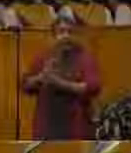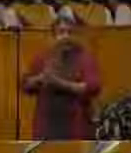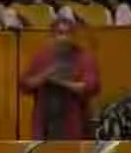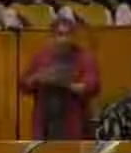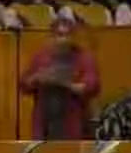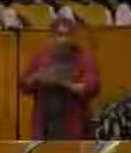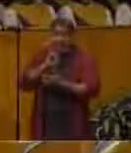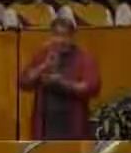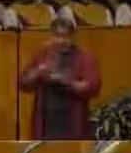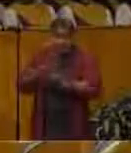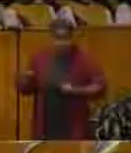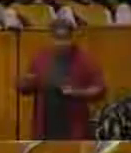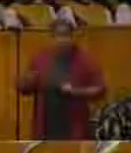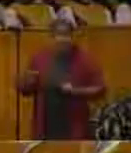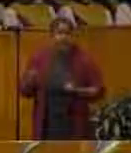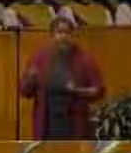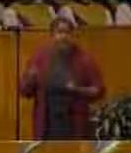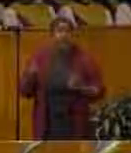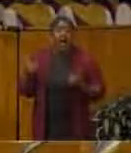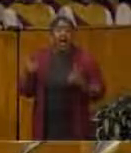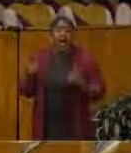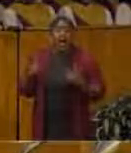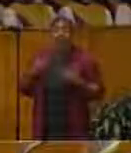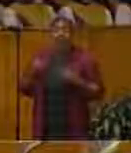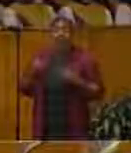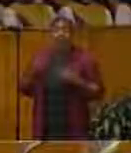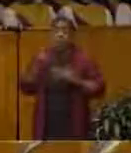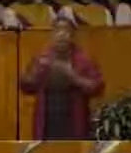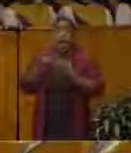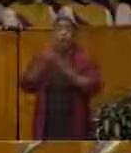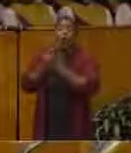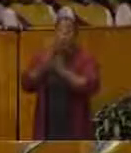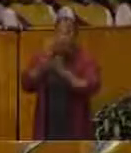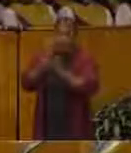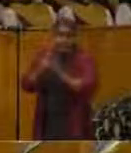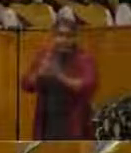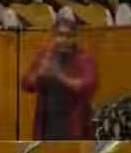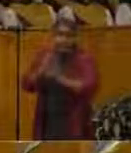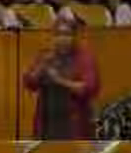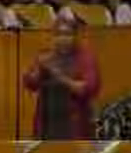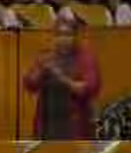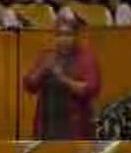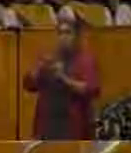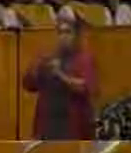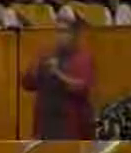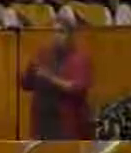I have some hours logged in the club.